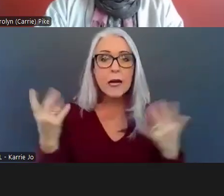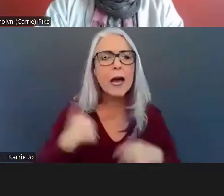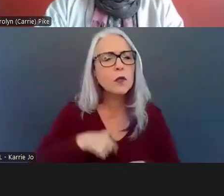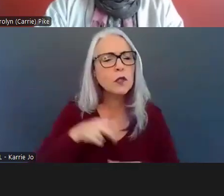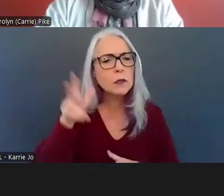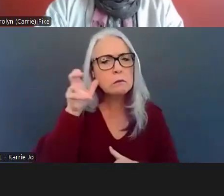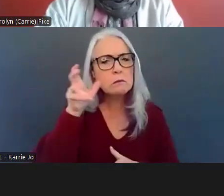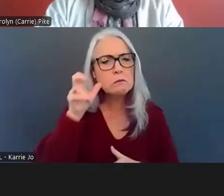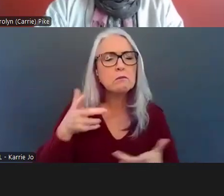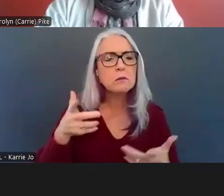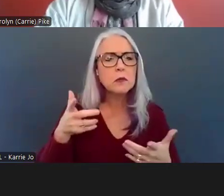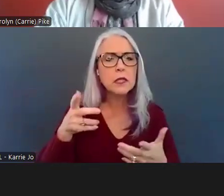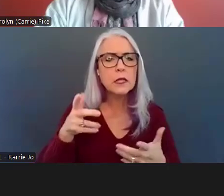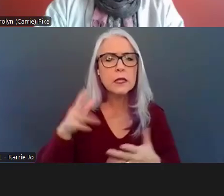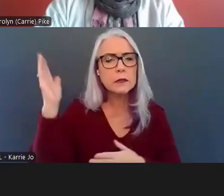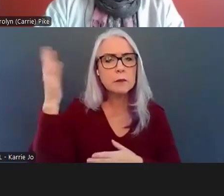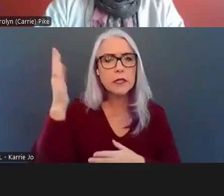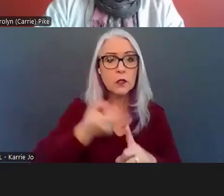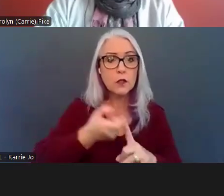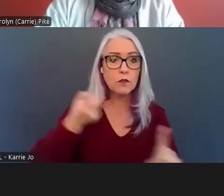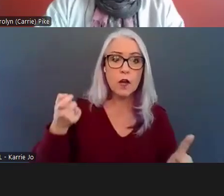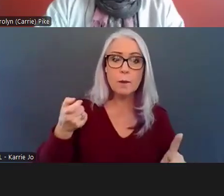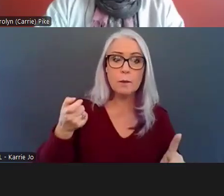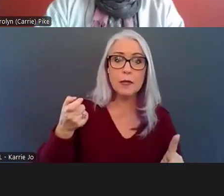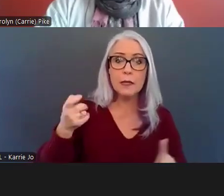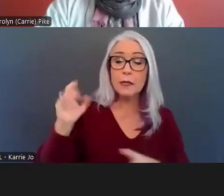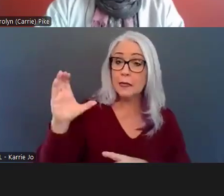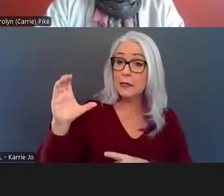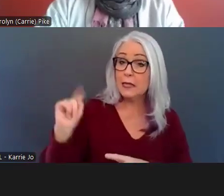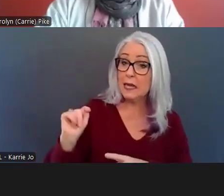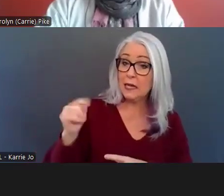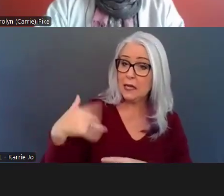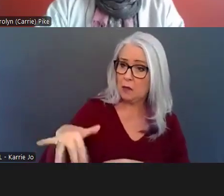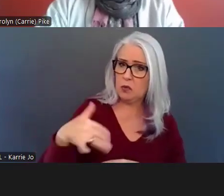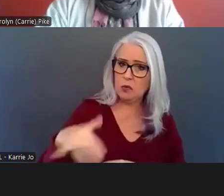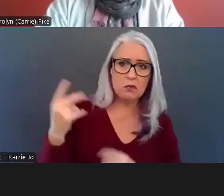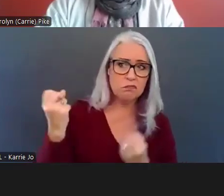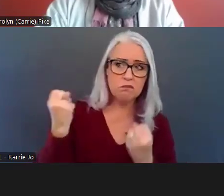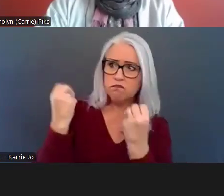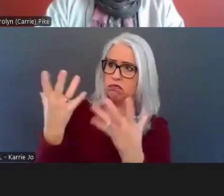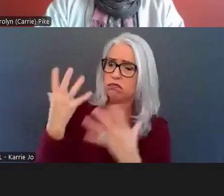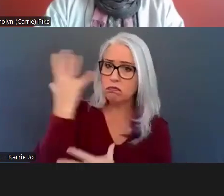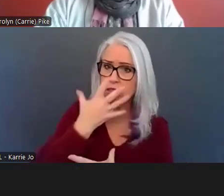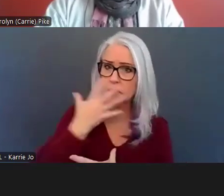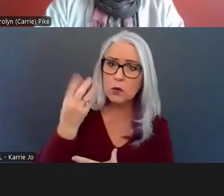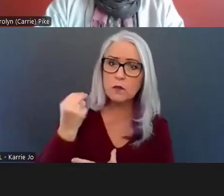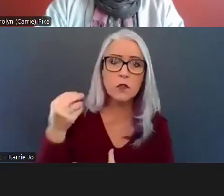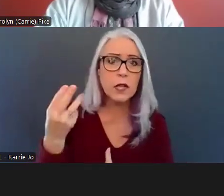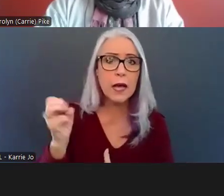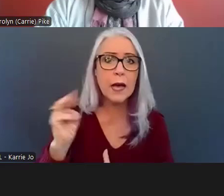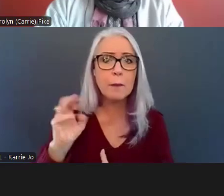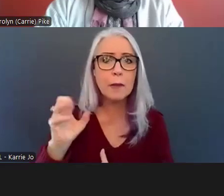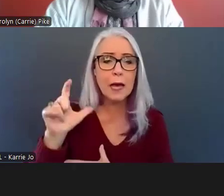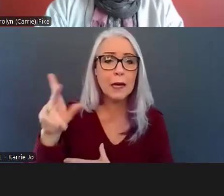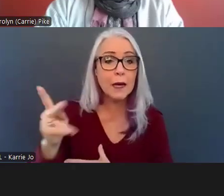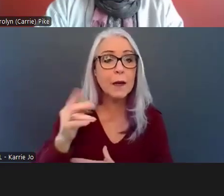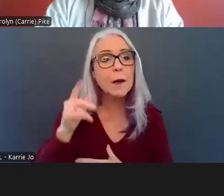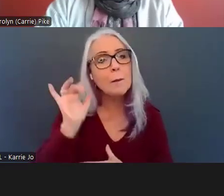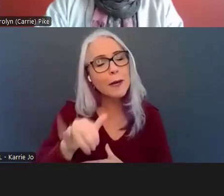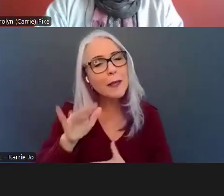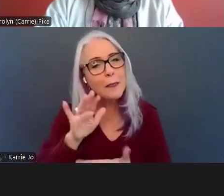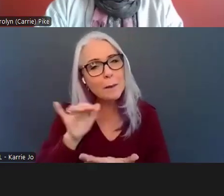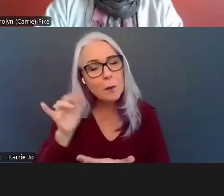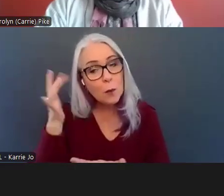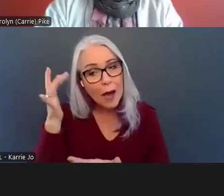and their hemlock is just doing great in Connecticut, and mostly that is because of the predatory beetles that